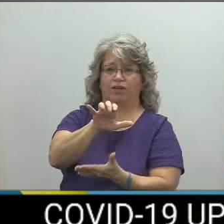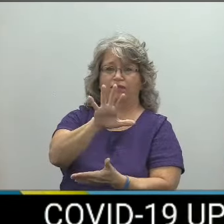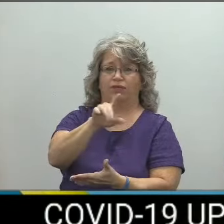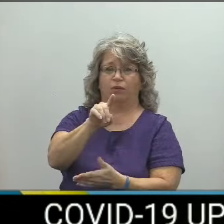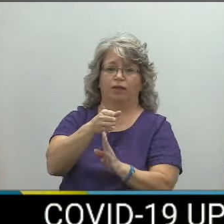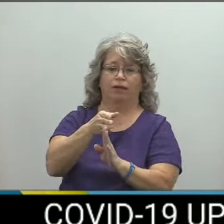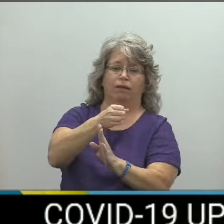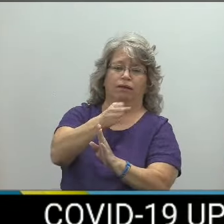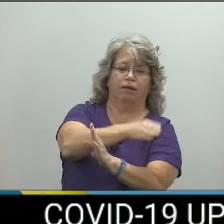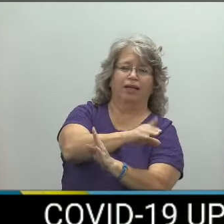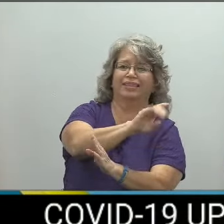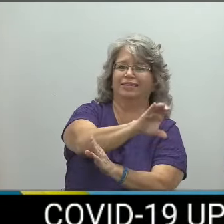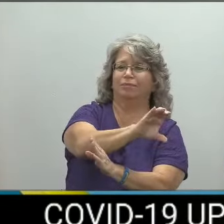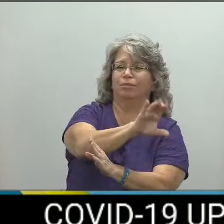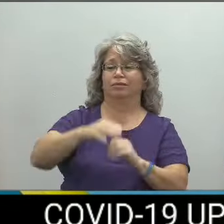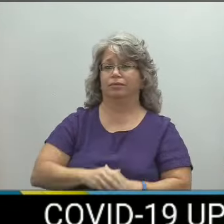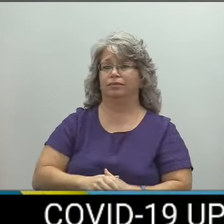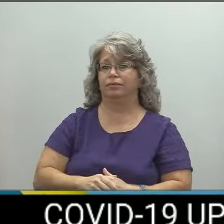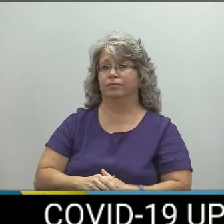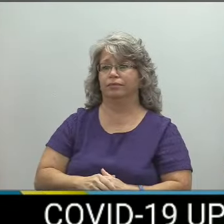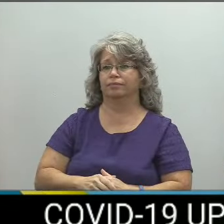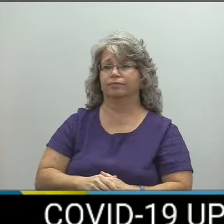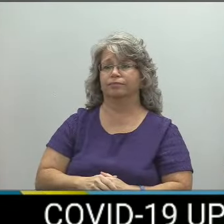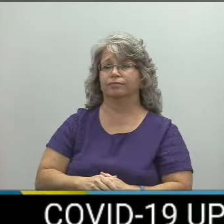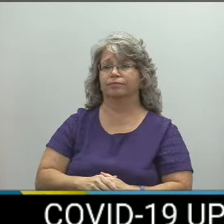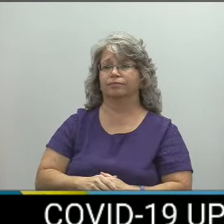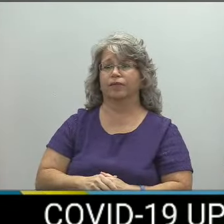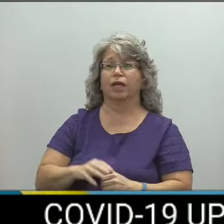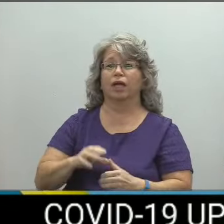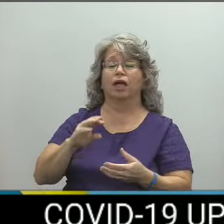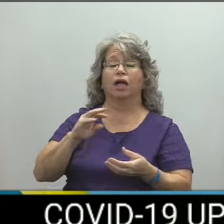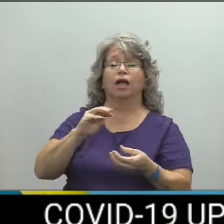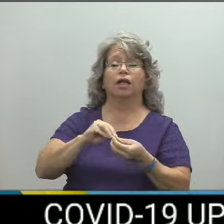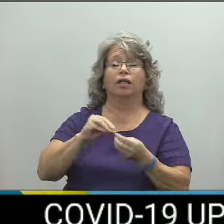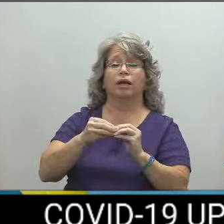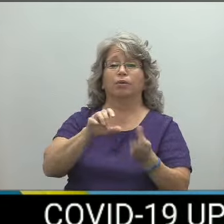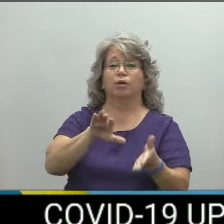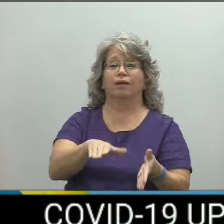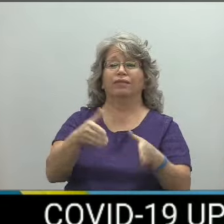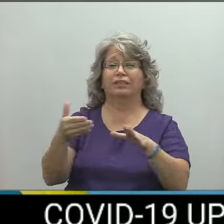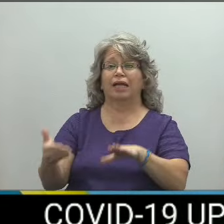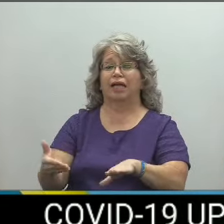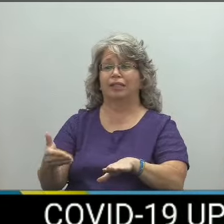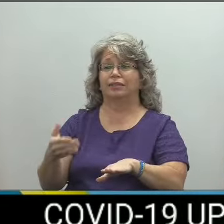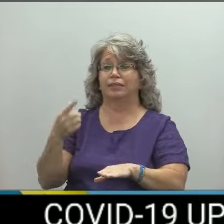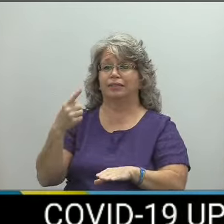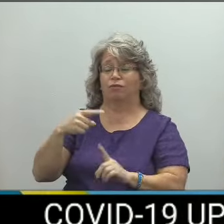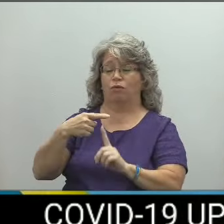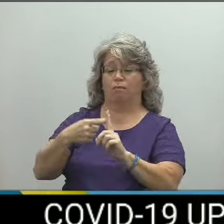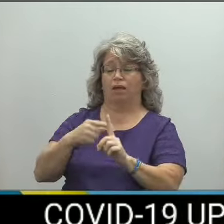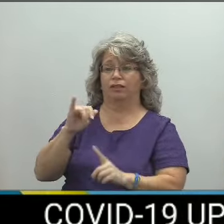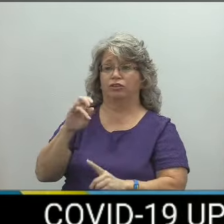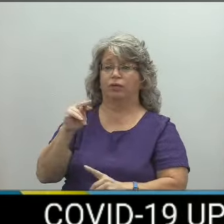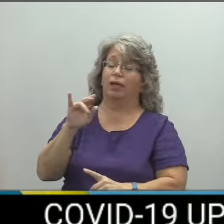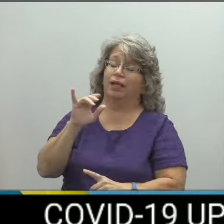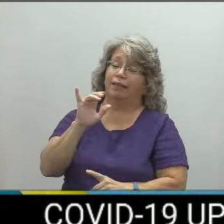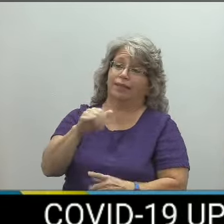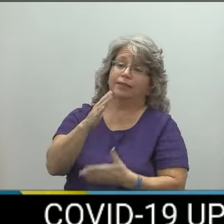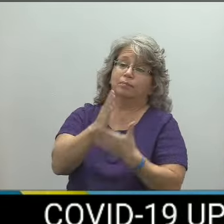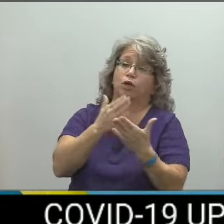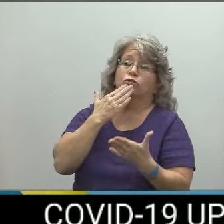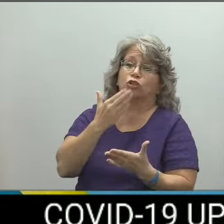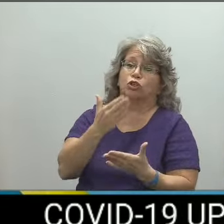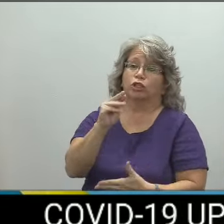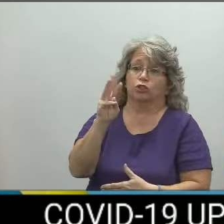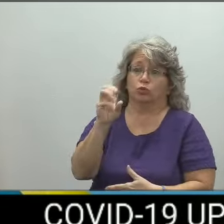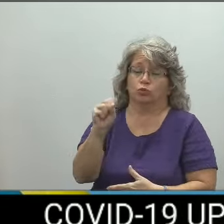see we were right around 300, and then the number of deaths for January, this is actually good news, because if you look at the